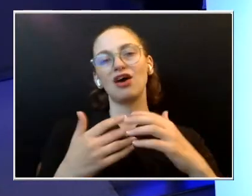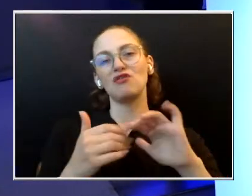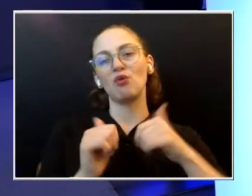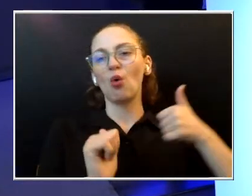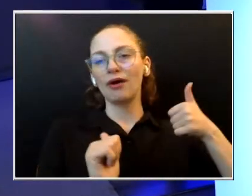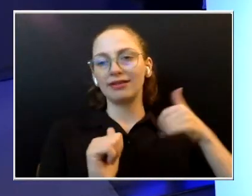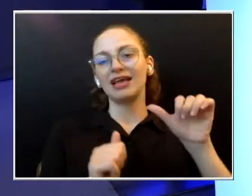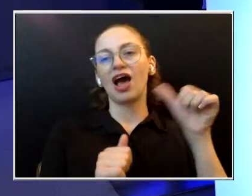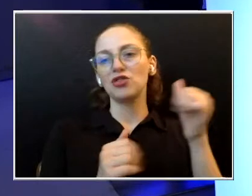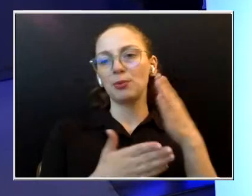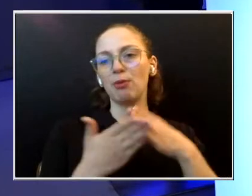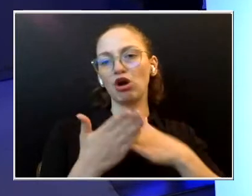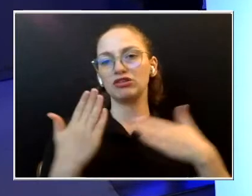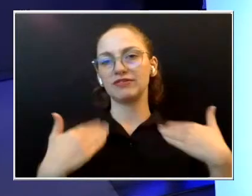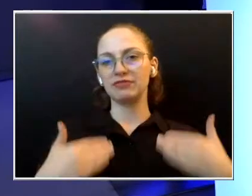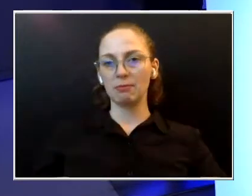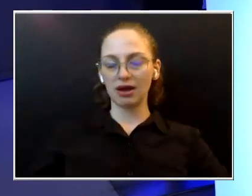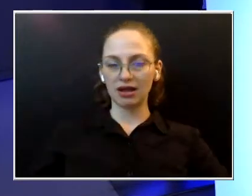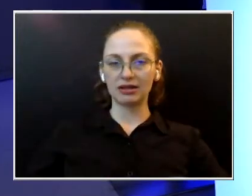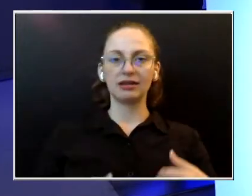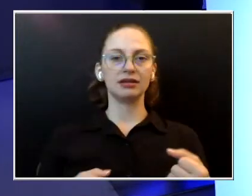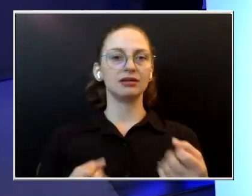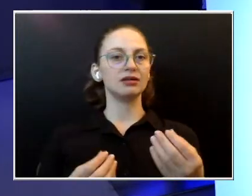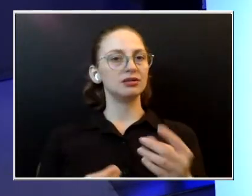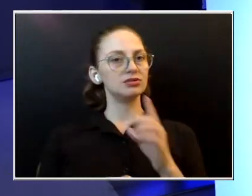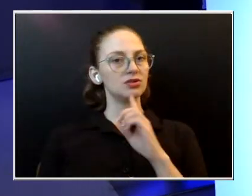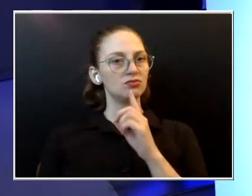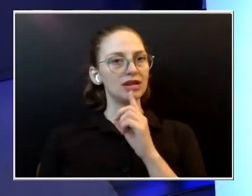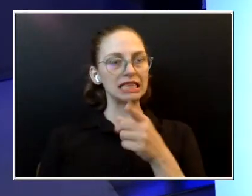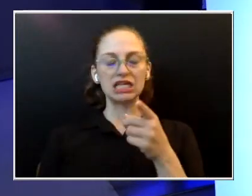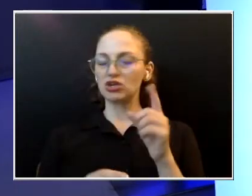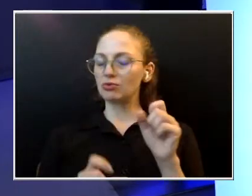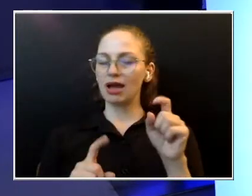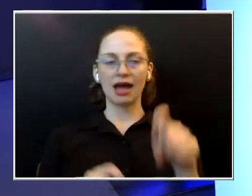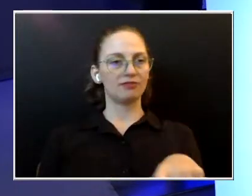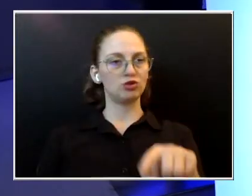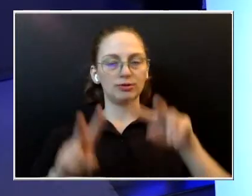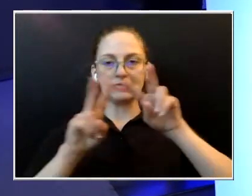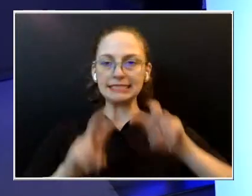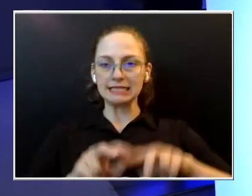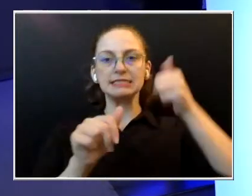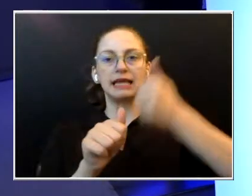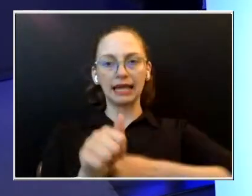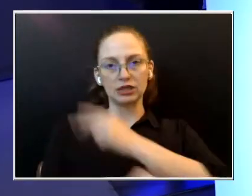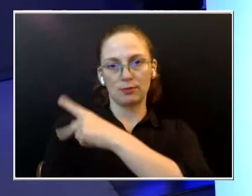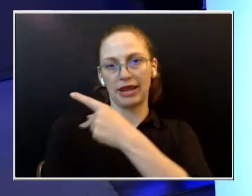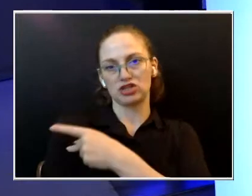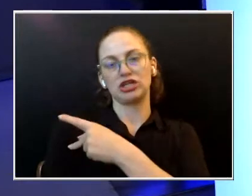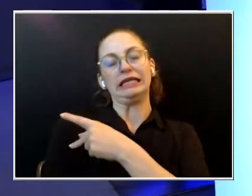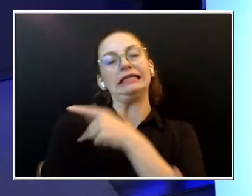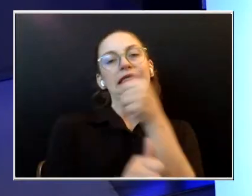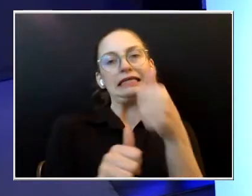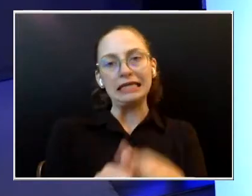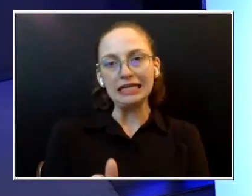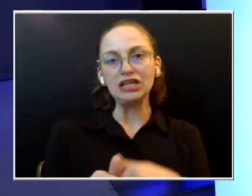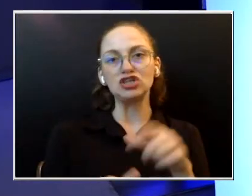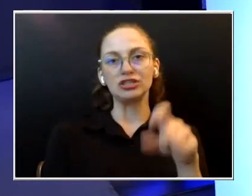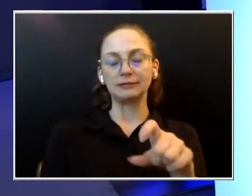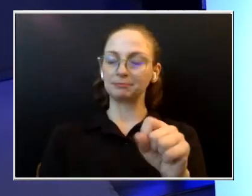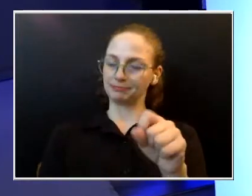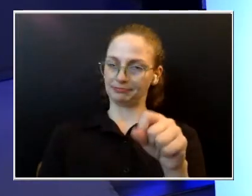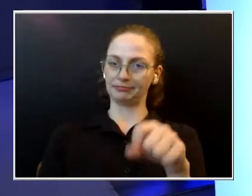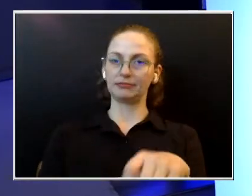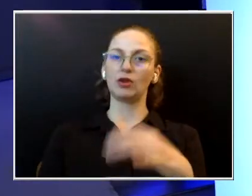it to each patient because they have different risks and different needs. Now there's a randomized pragmatic clinical trial still underway called